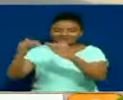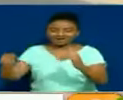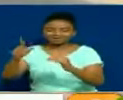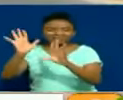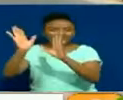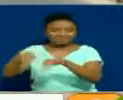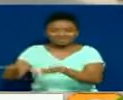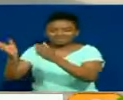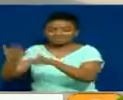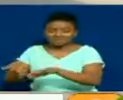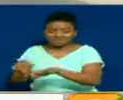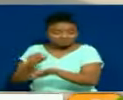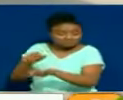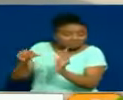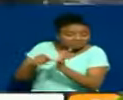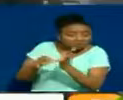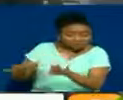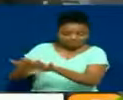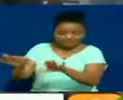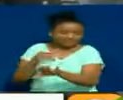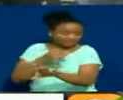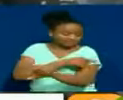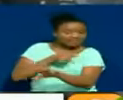private developer who claims ownership of the piece of land.